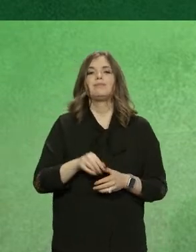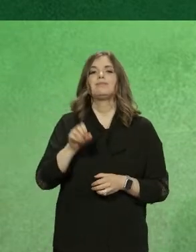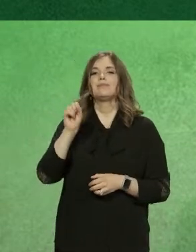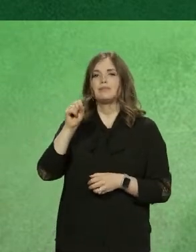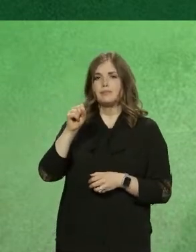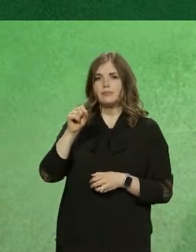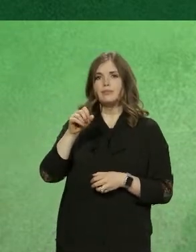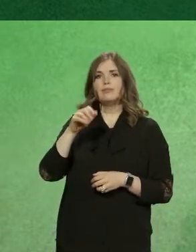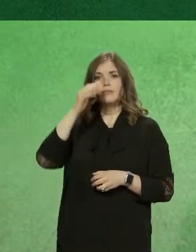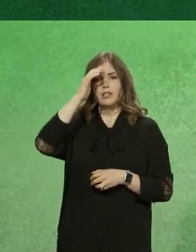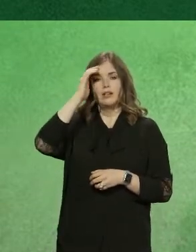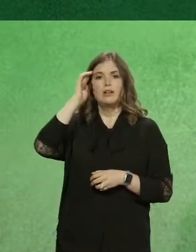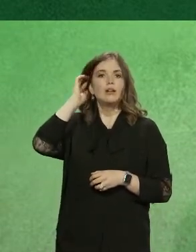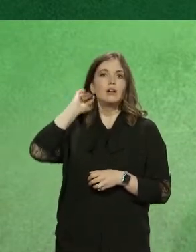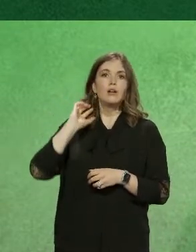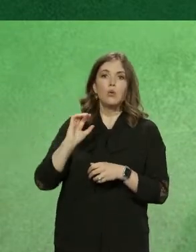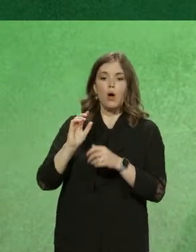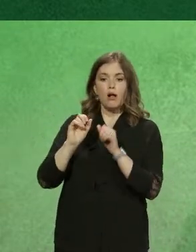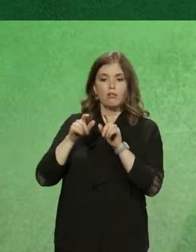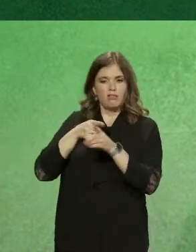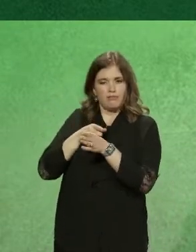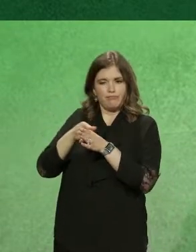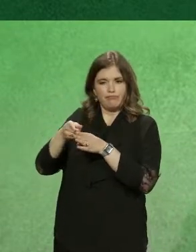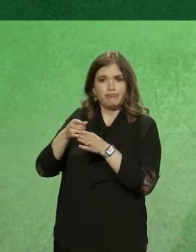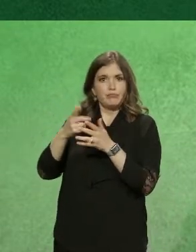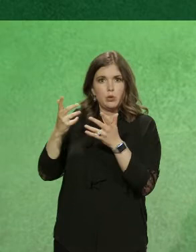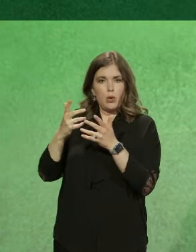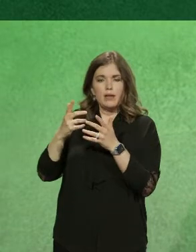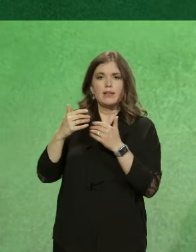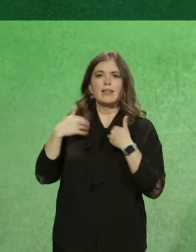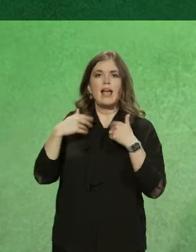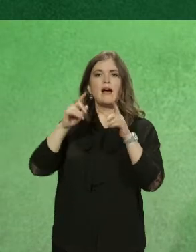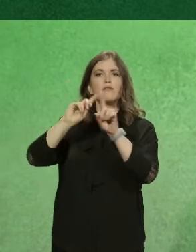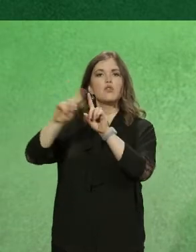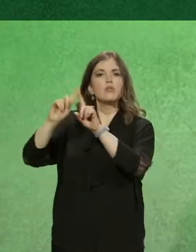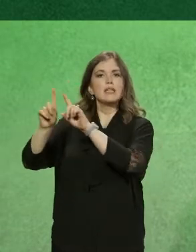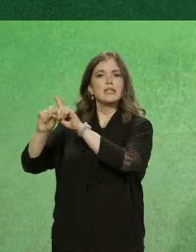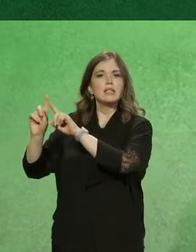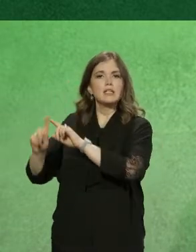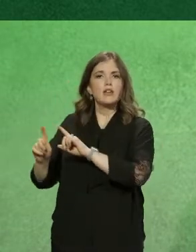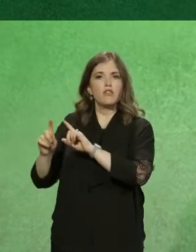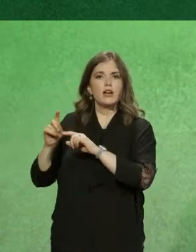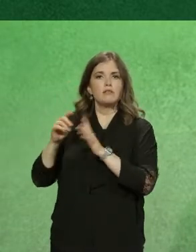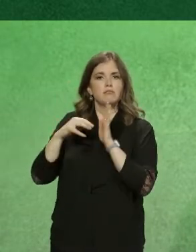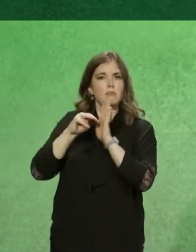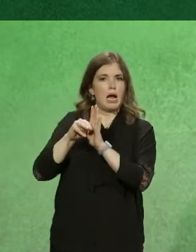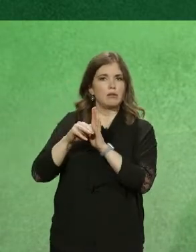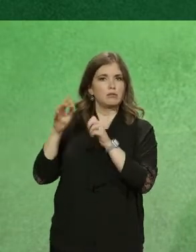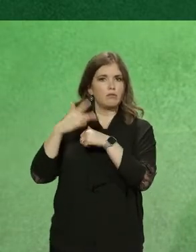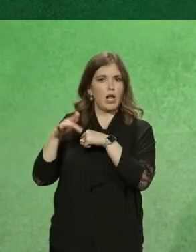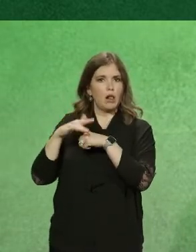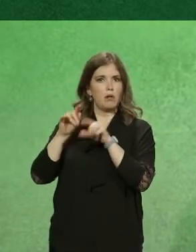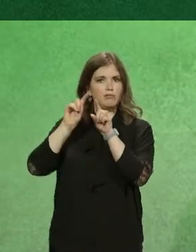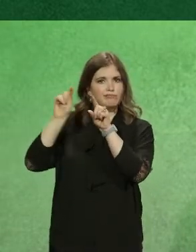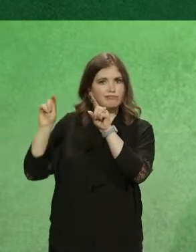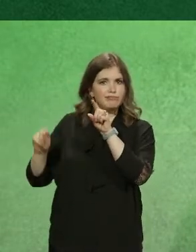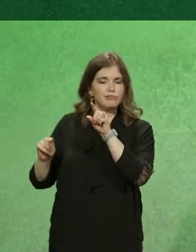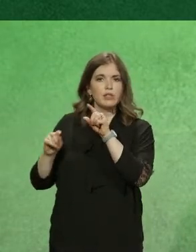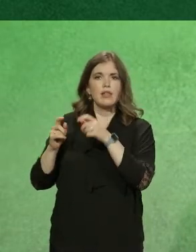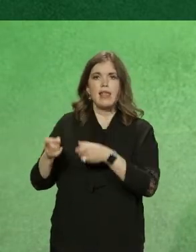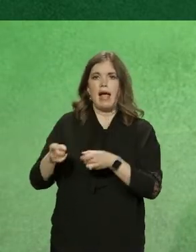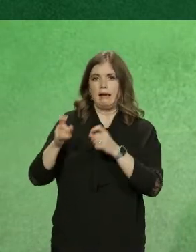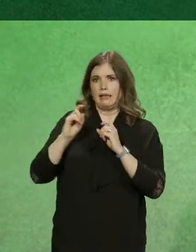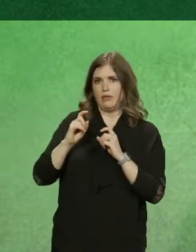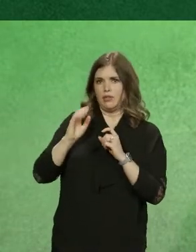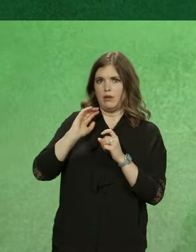The beauty is that with the different and various models of solar stoves being available, that alone gives us leverage